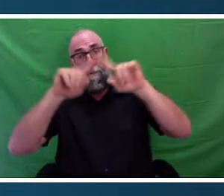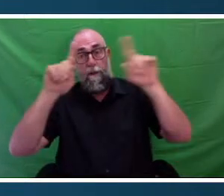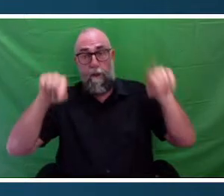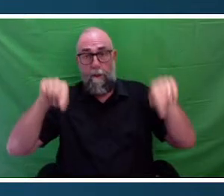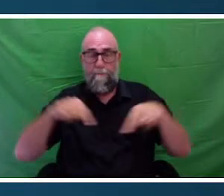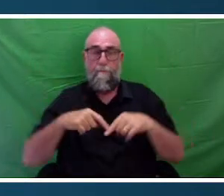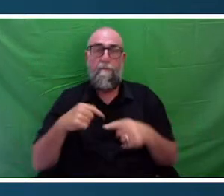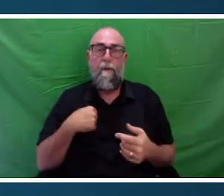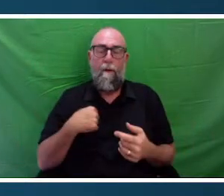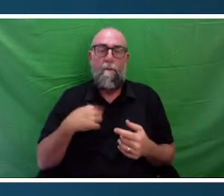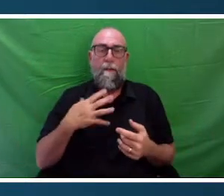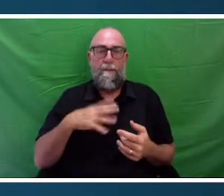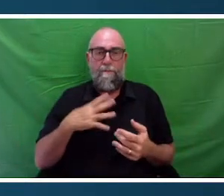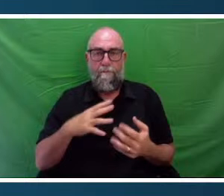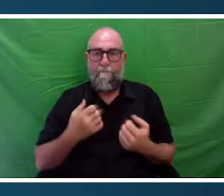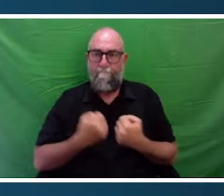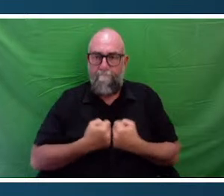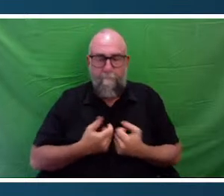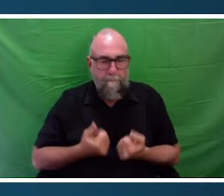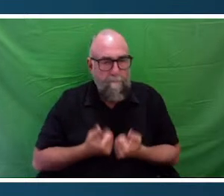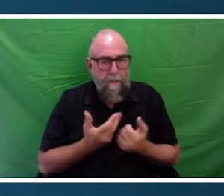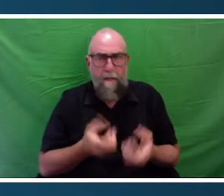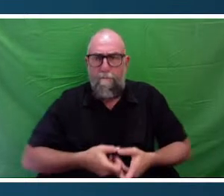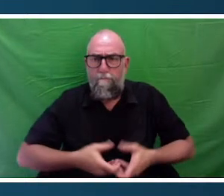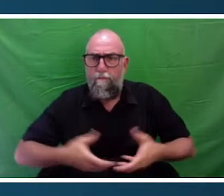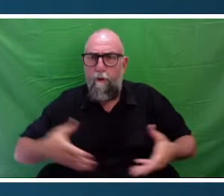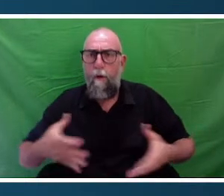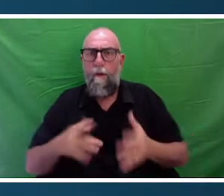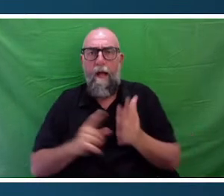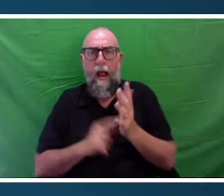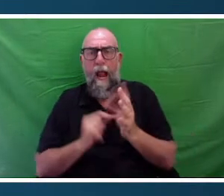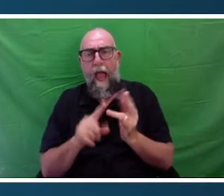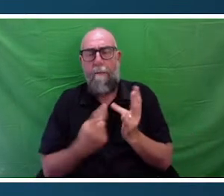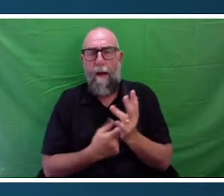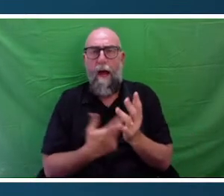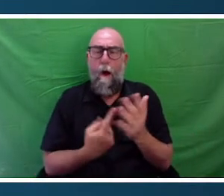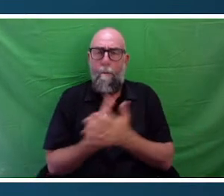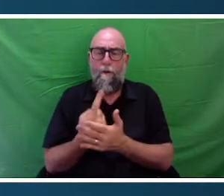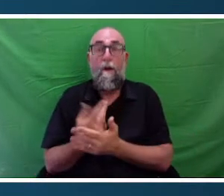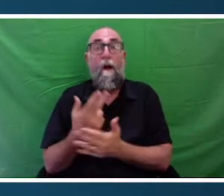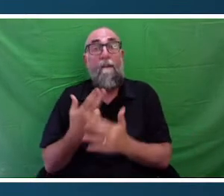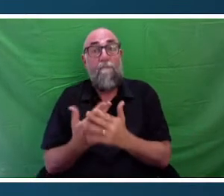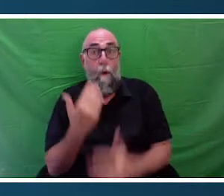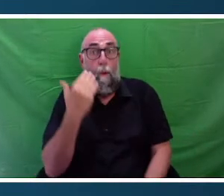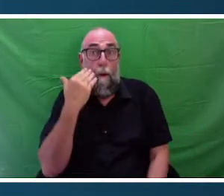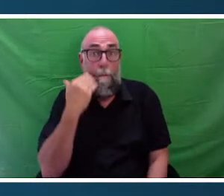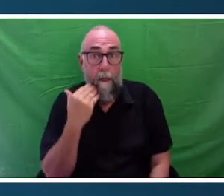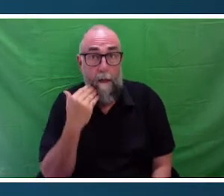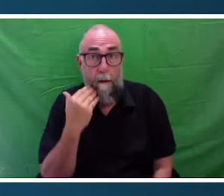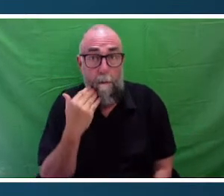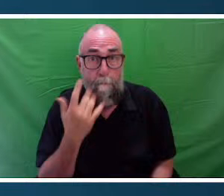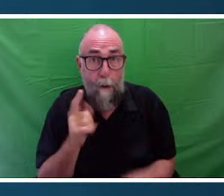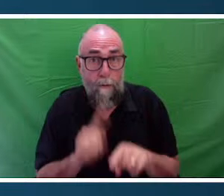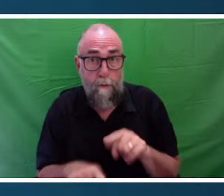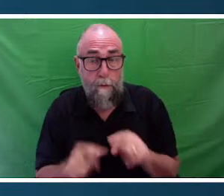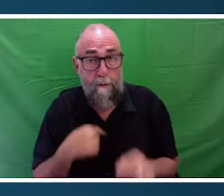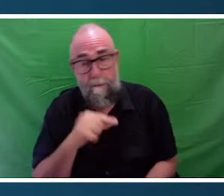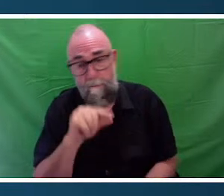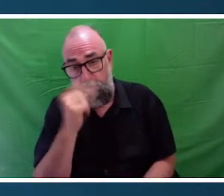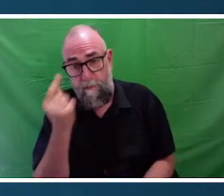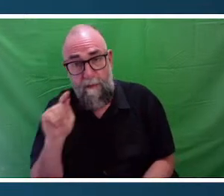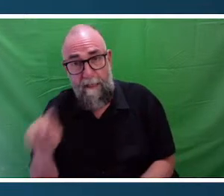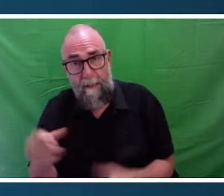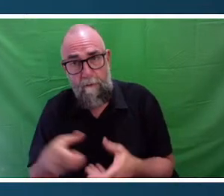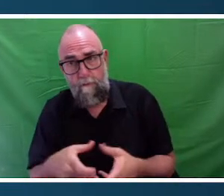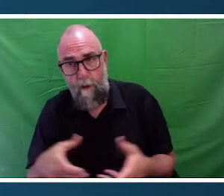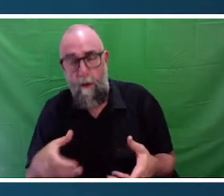expanding labor mobility opportunities, especially to women and underrepresented countries. In particular, we would